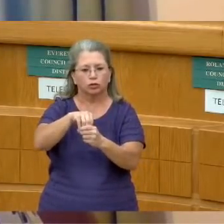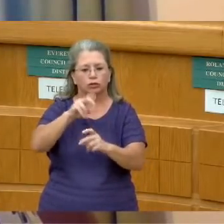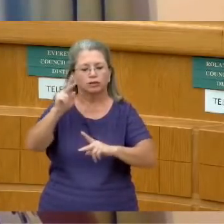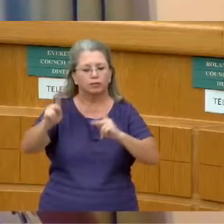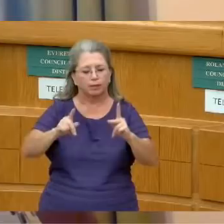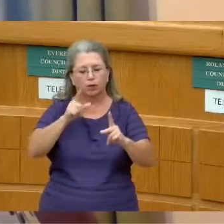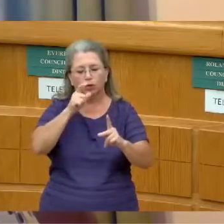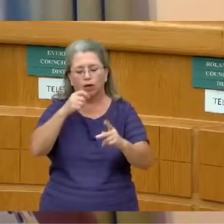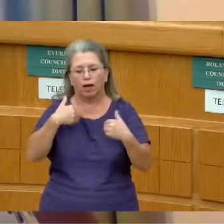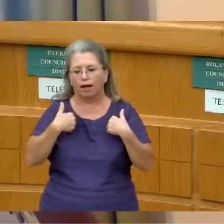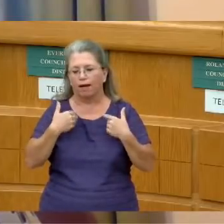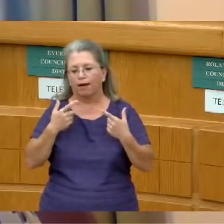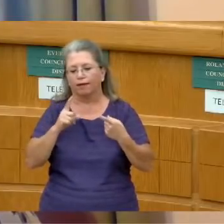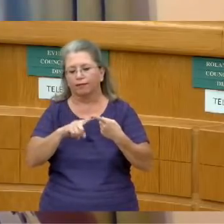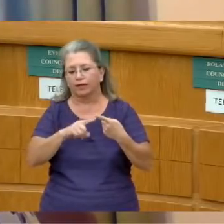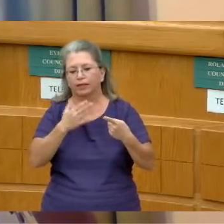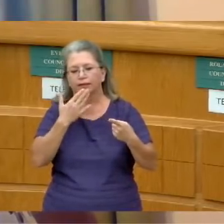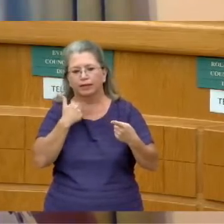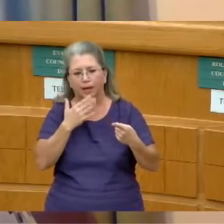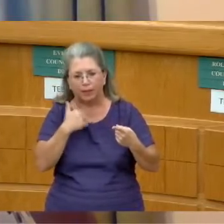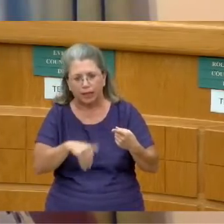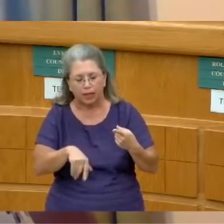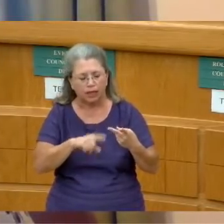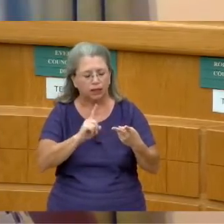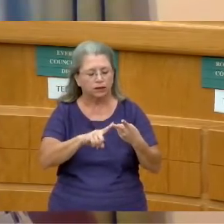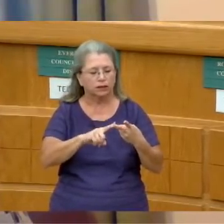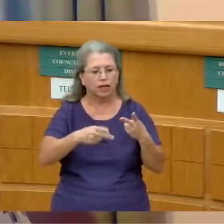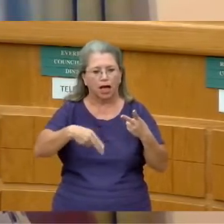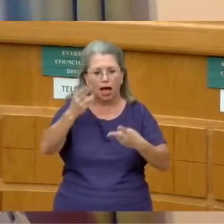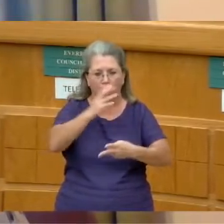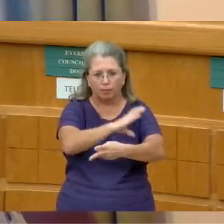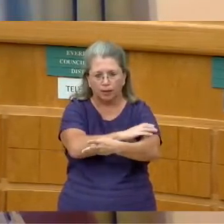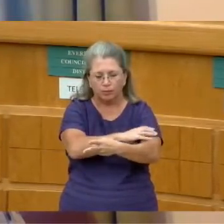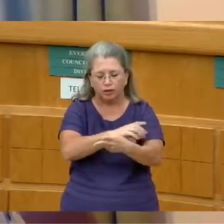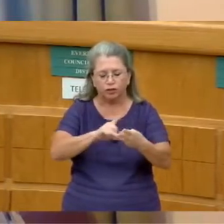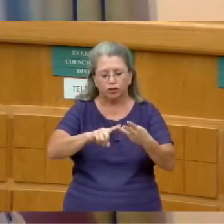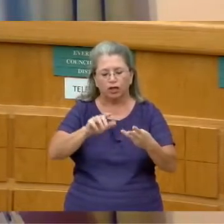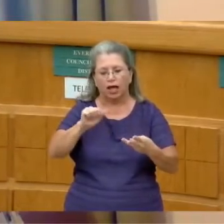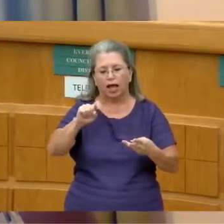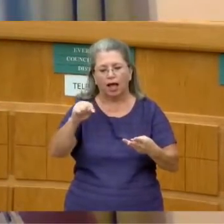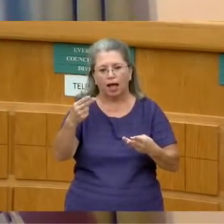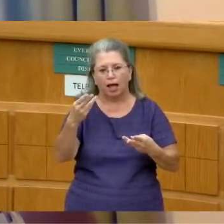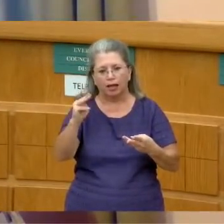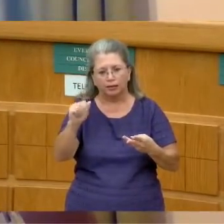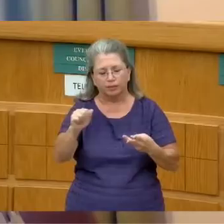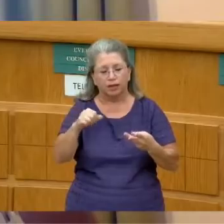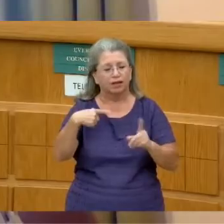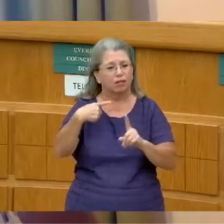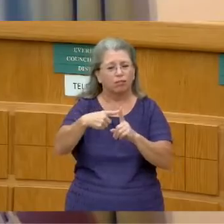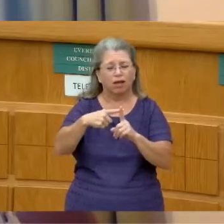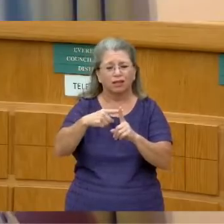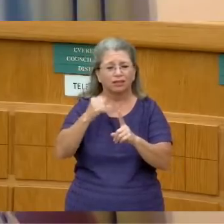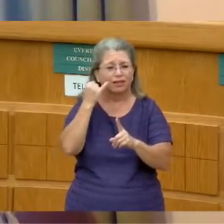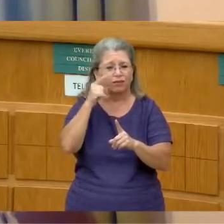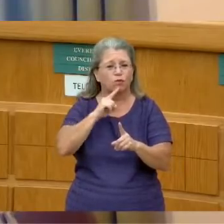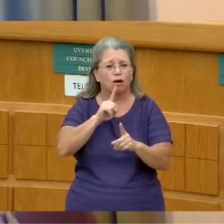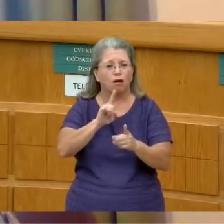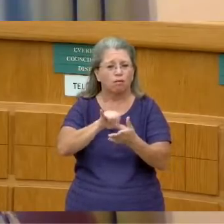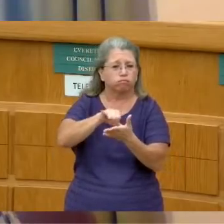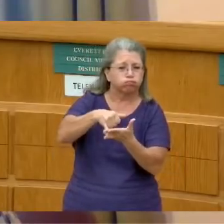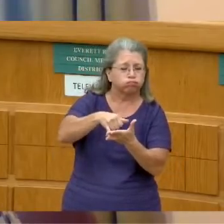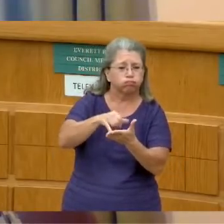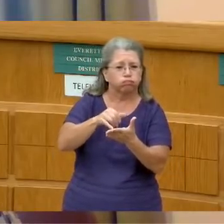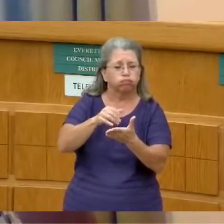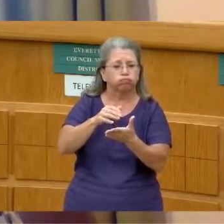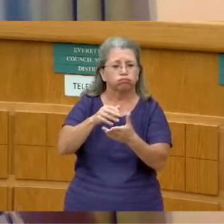have diabetes, those that have high blood pressure, asthma, and even being overweight puts you into the vulnerable